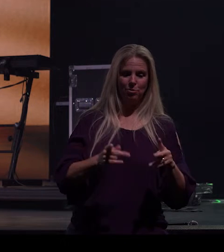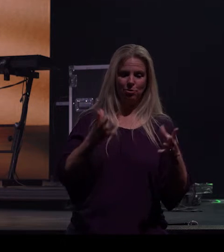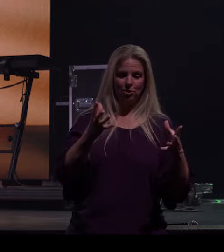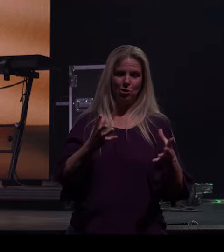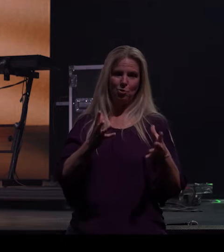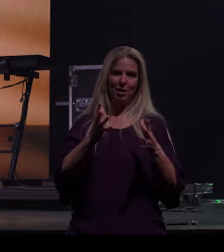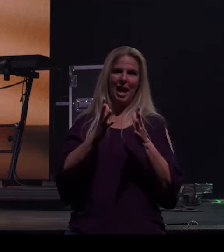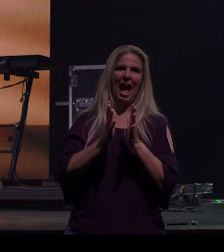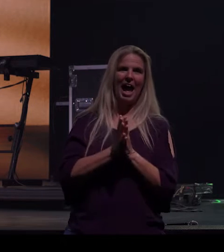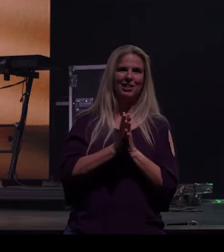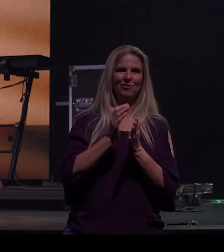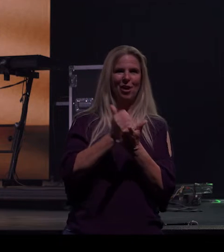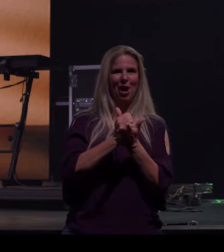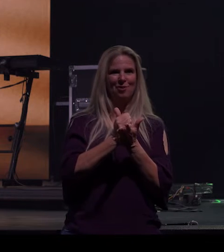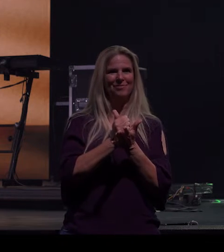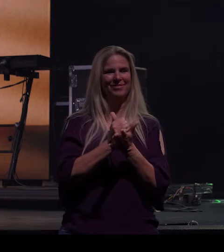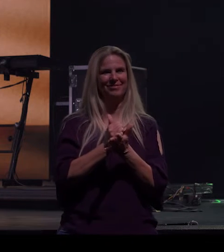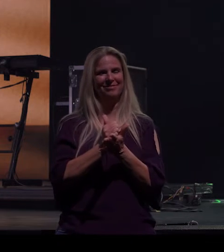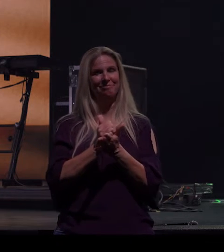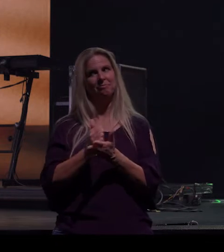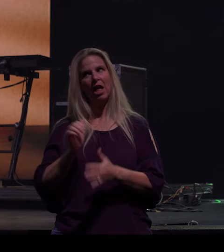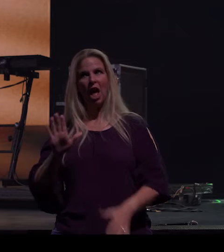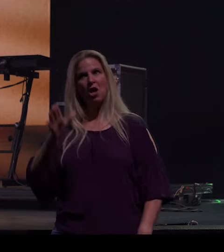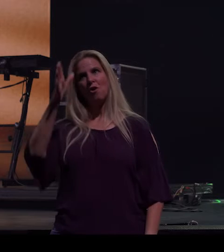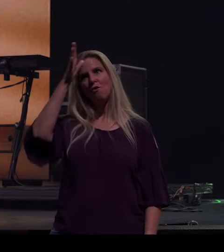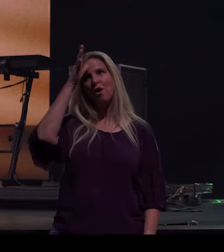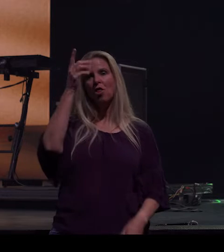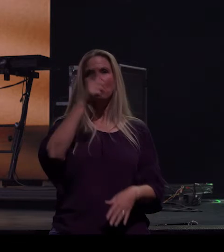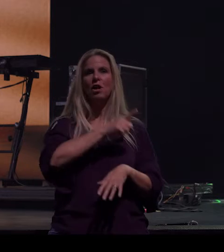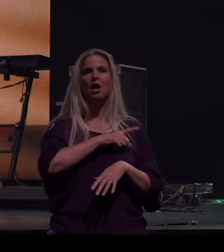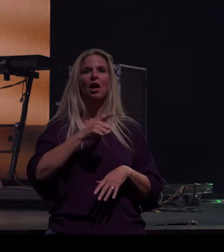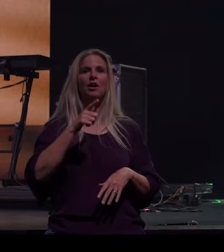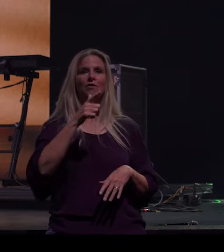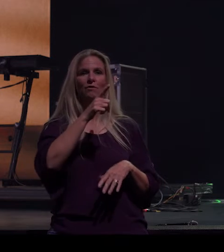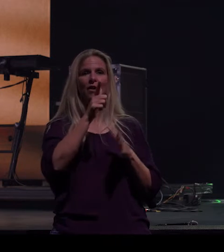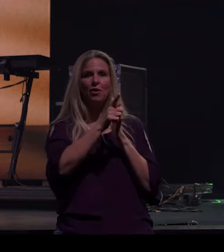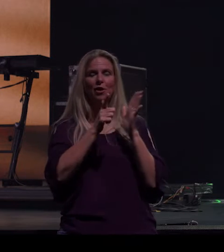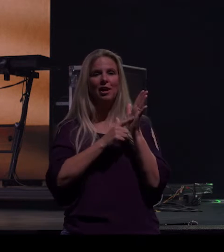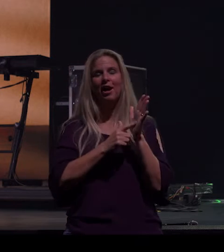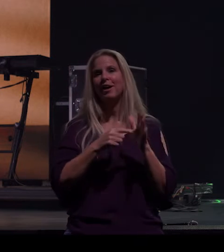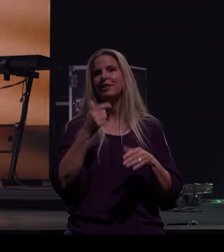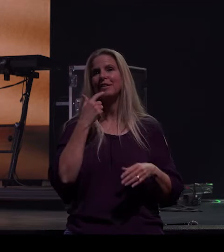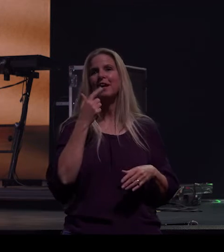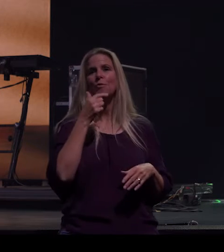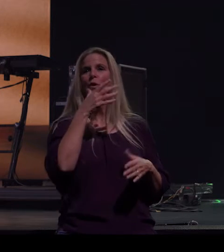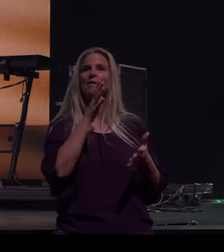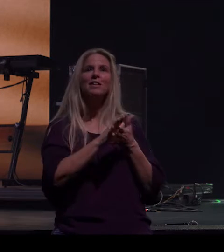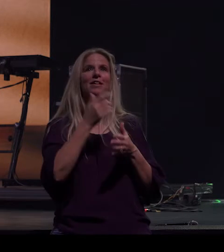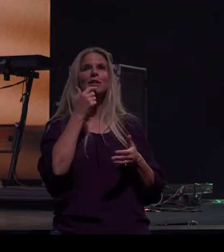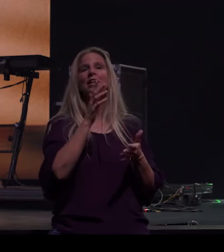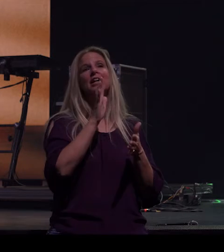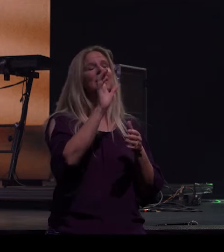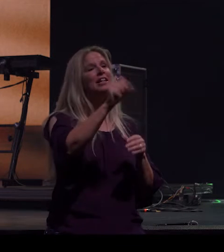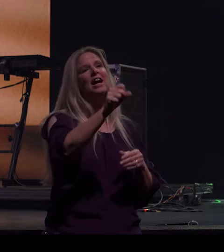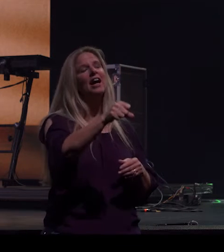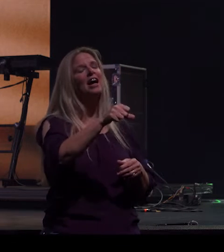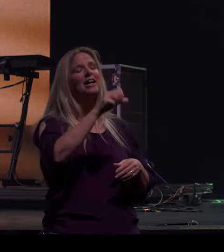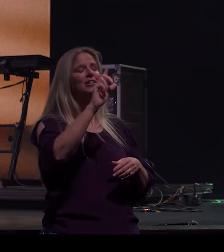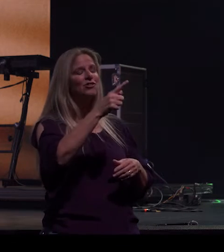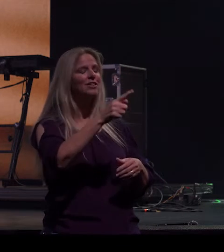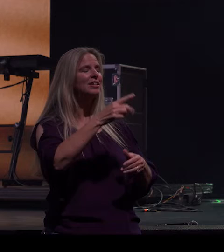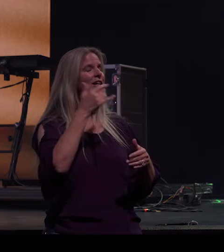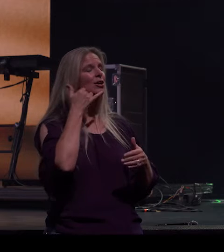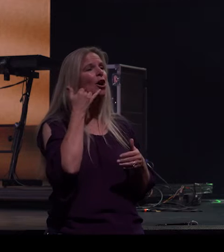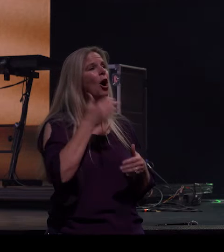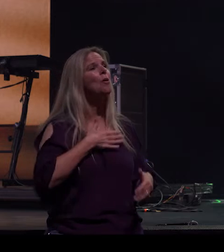from? Your father-in-law. But your wife's like, "Honey, just call my dad. Call my dad. He'll help." They're like, "Pipe down, woman.